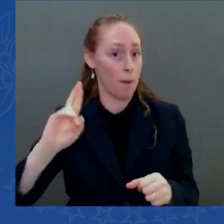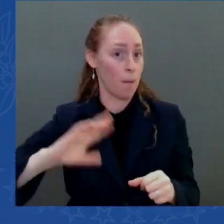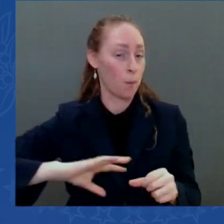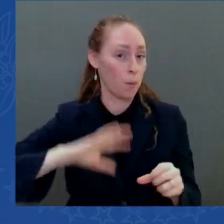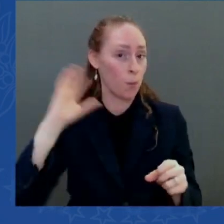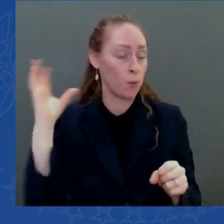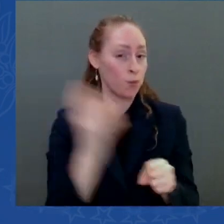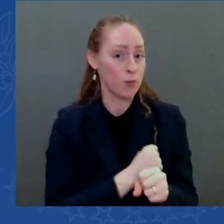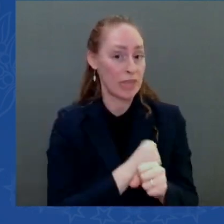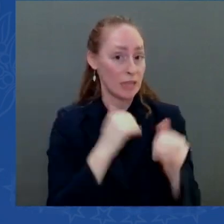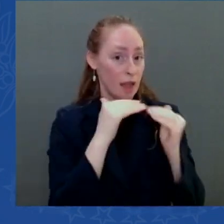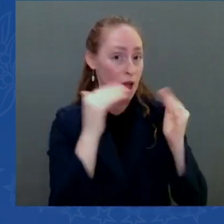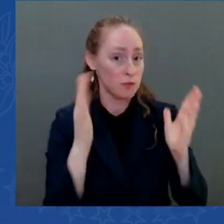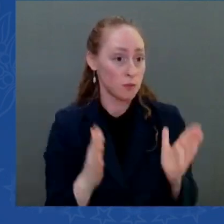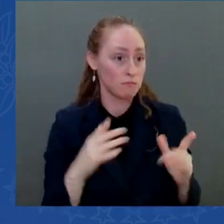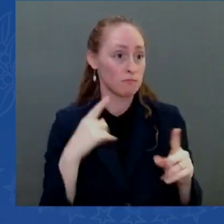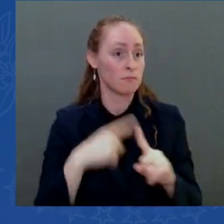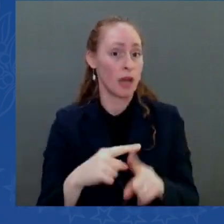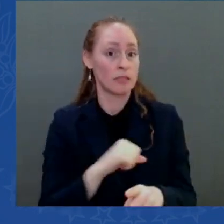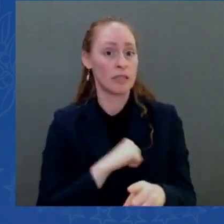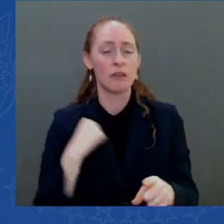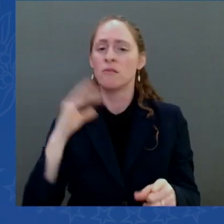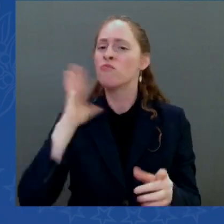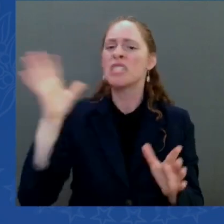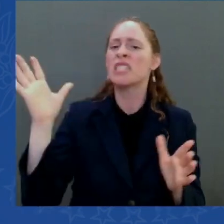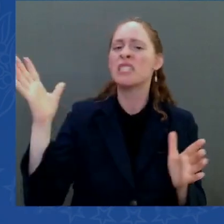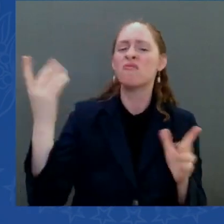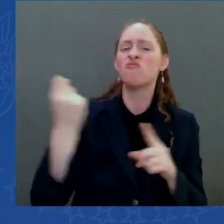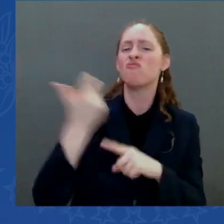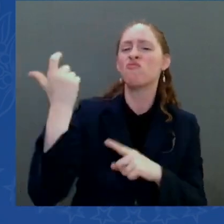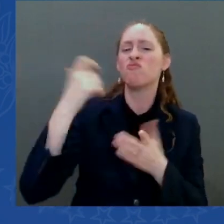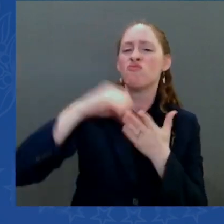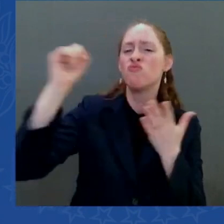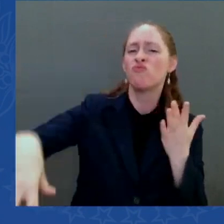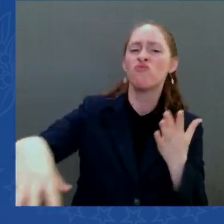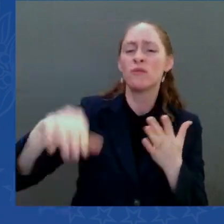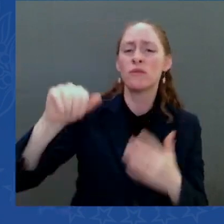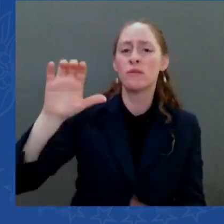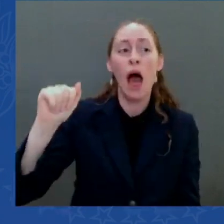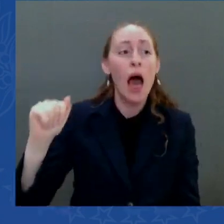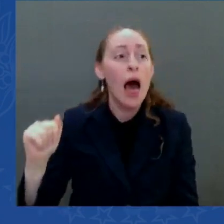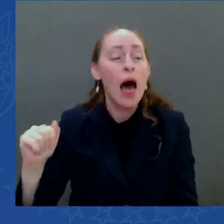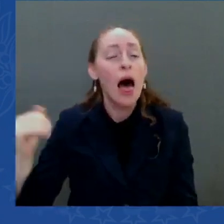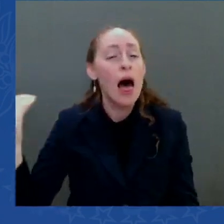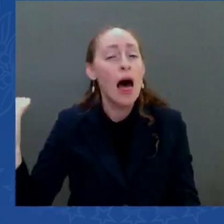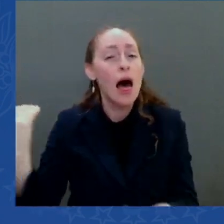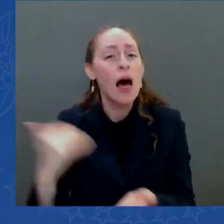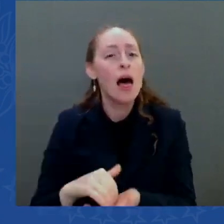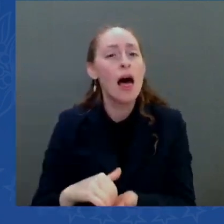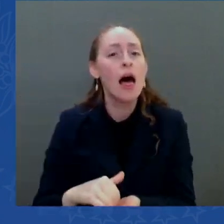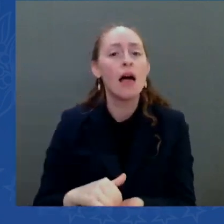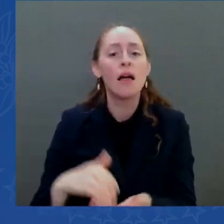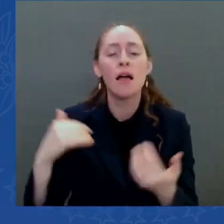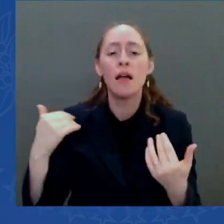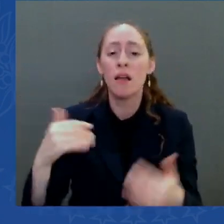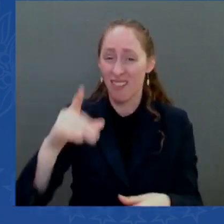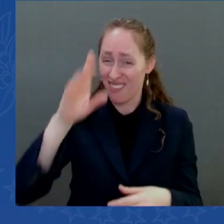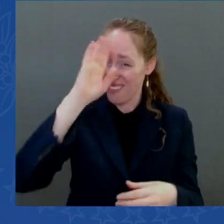12 years later, Republicans still haven't stopped their attacks on this life-saving law. So, pay close